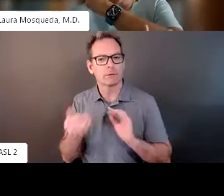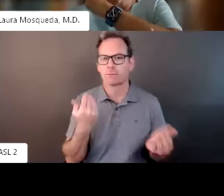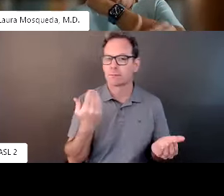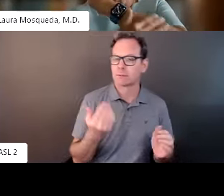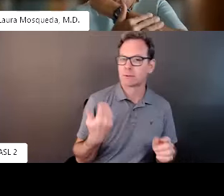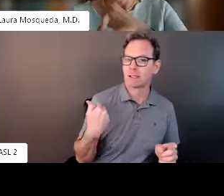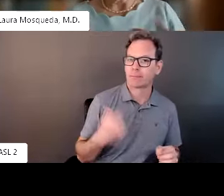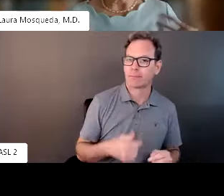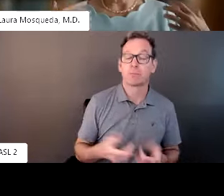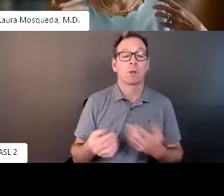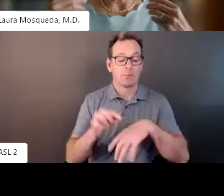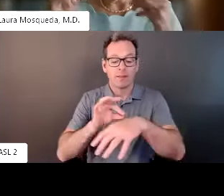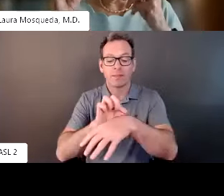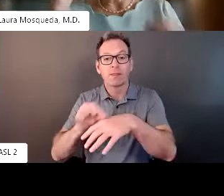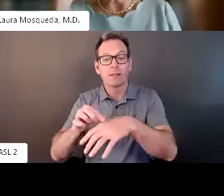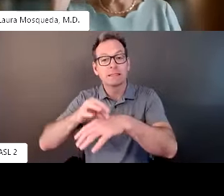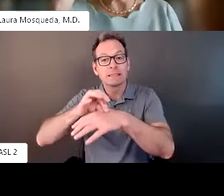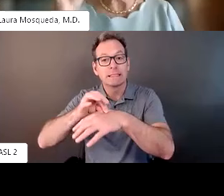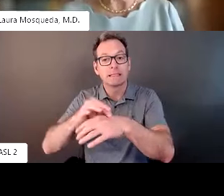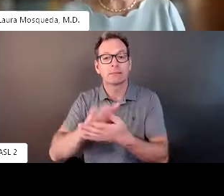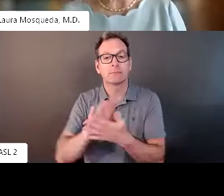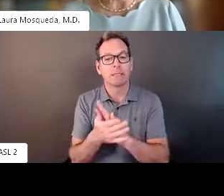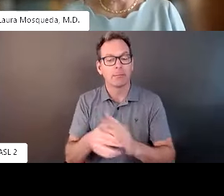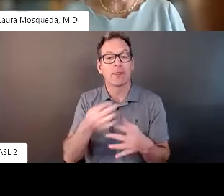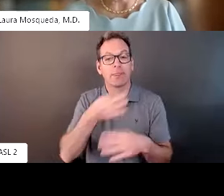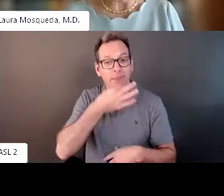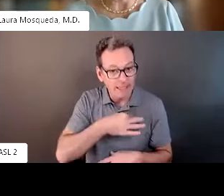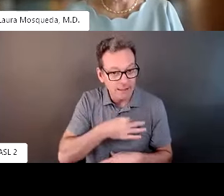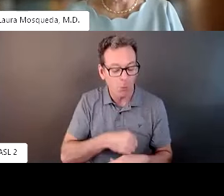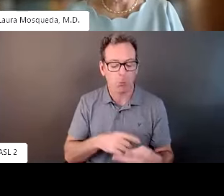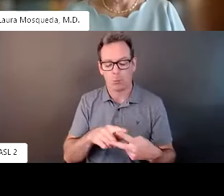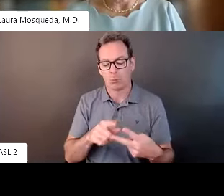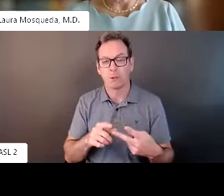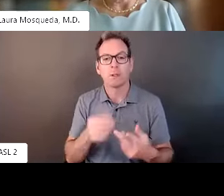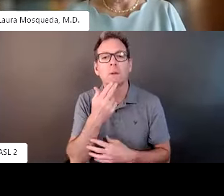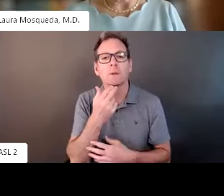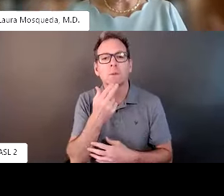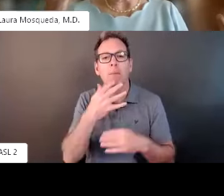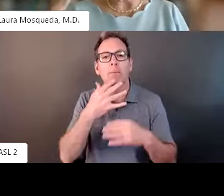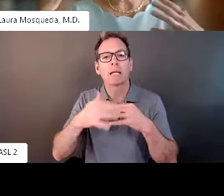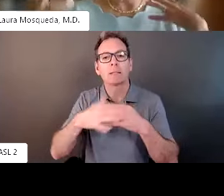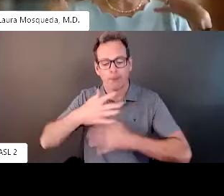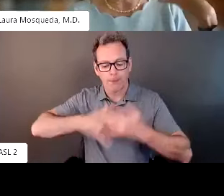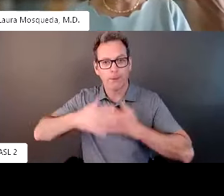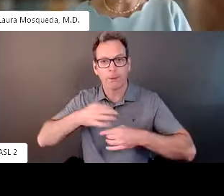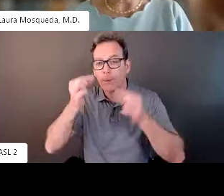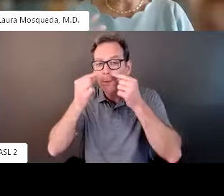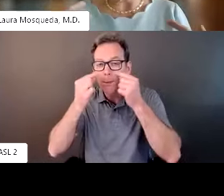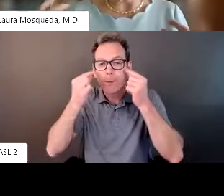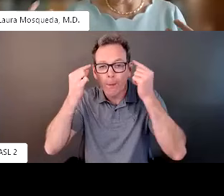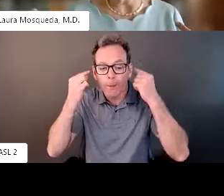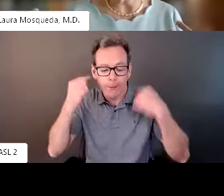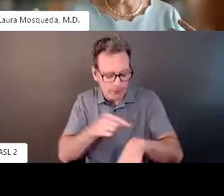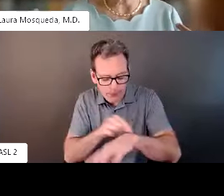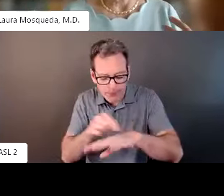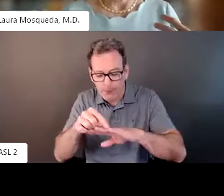becomes thinner. Our small blood vessels become more fragile. We may have changes in our hearing